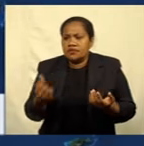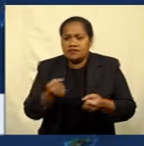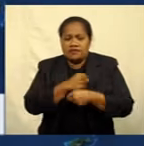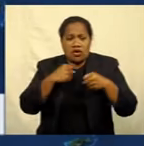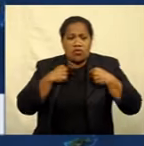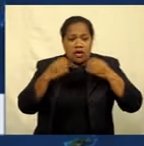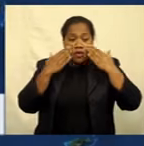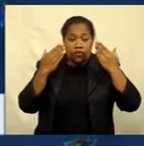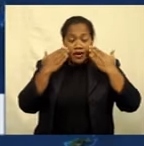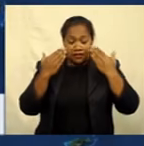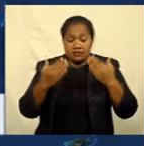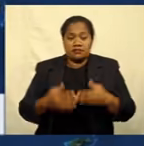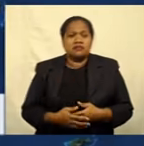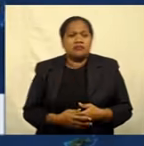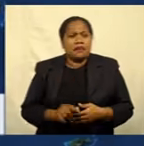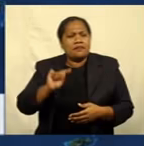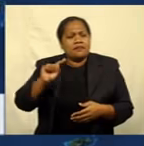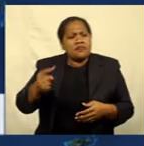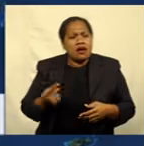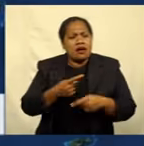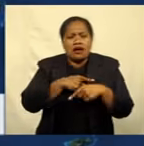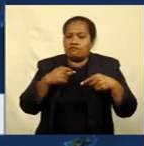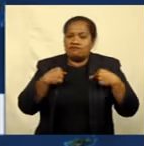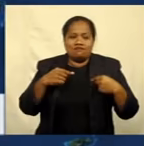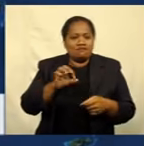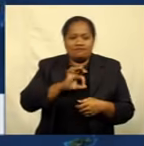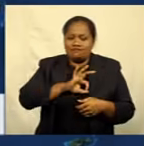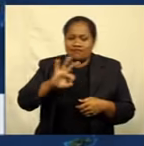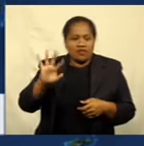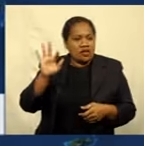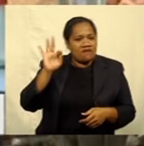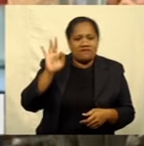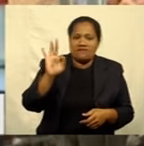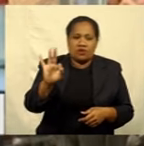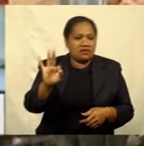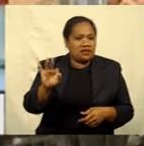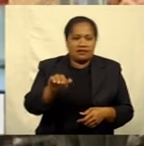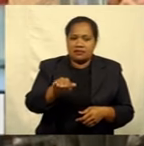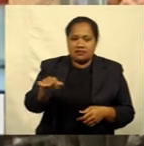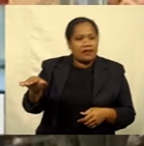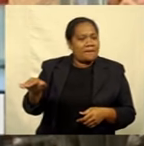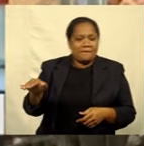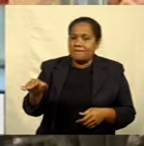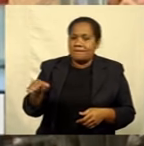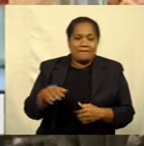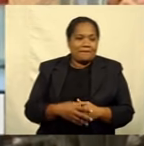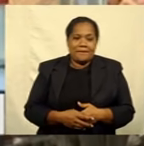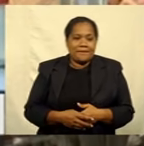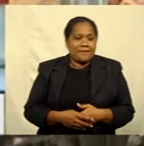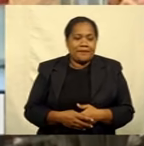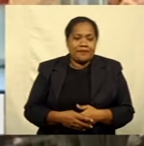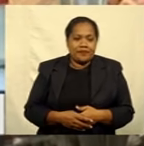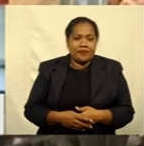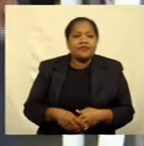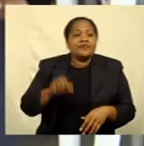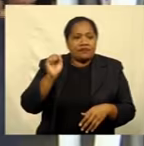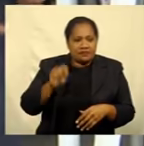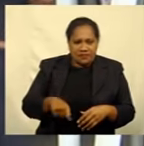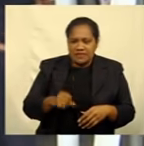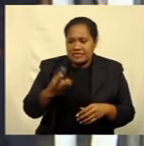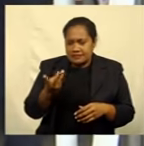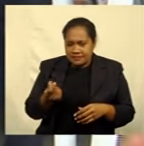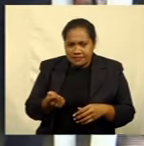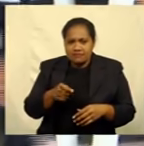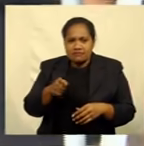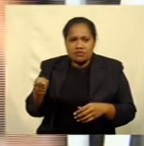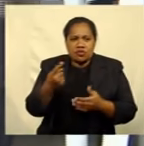the ground, but we are not forcing vendors. O'Neill says there is hesitation from vendors above